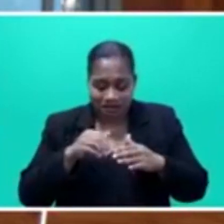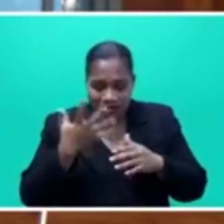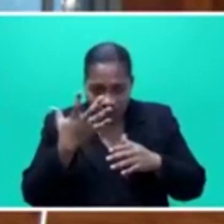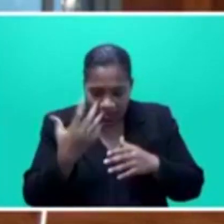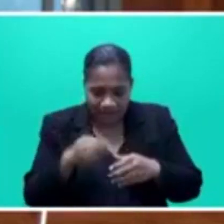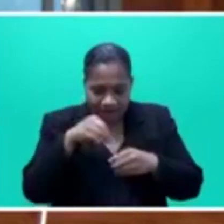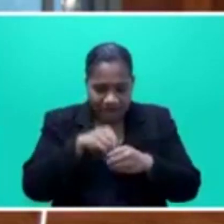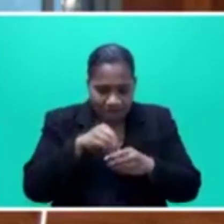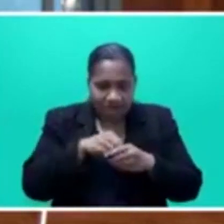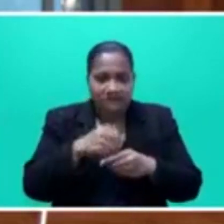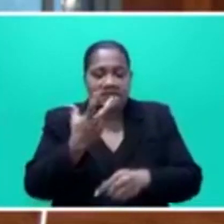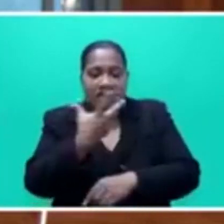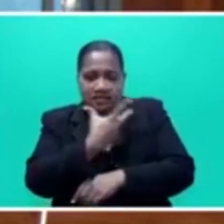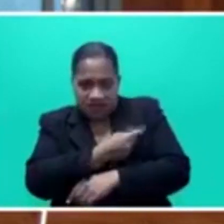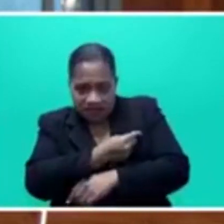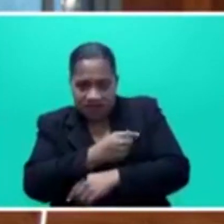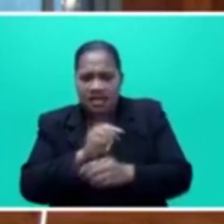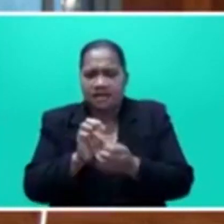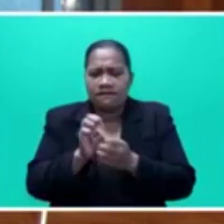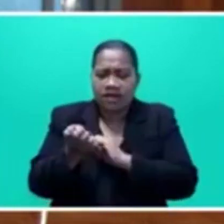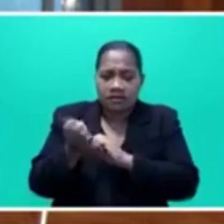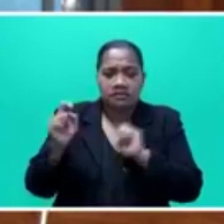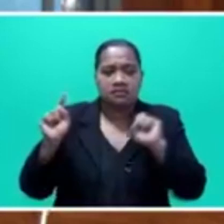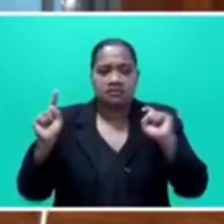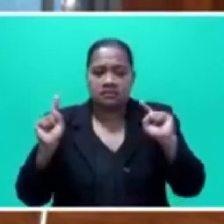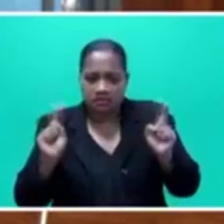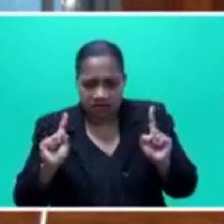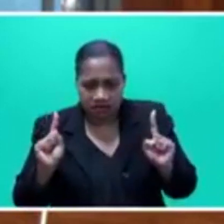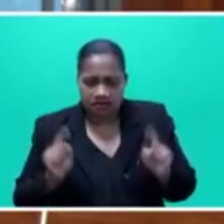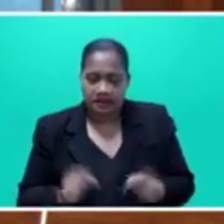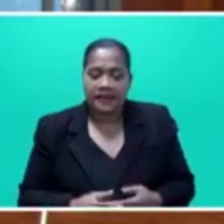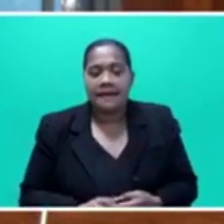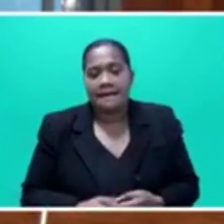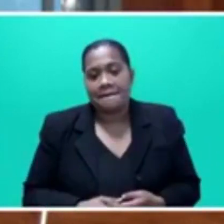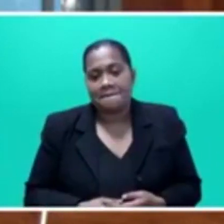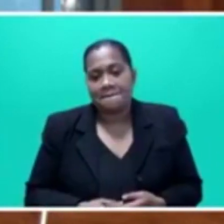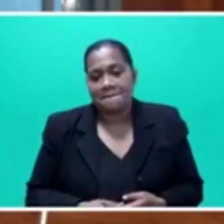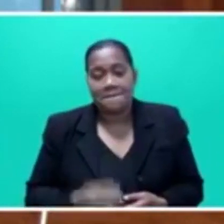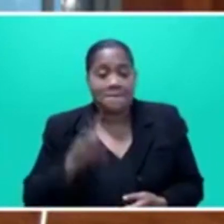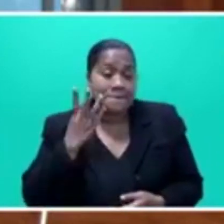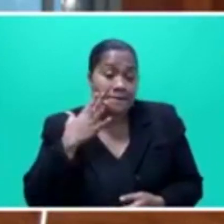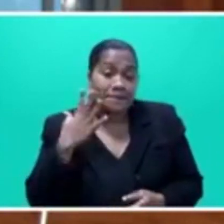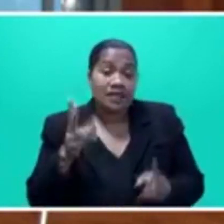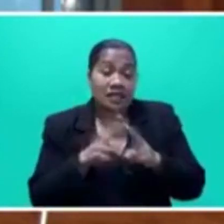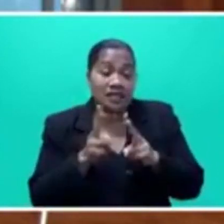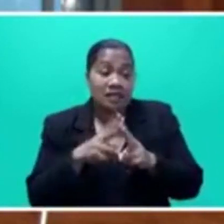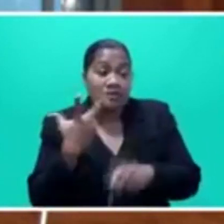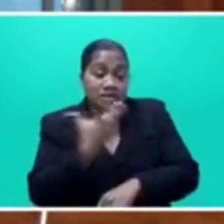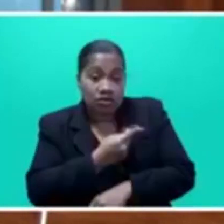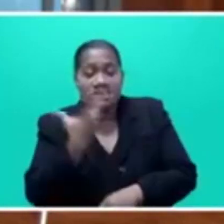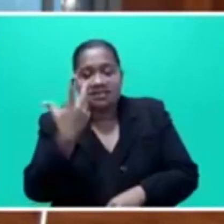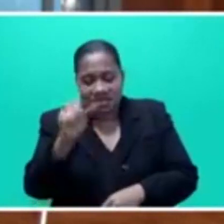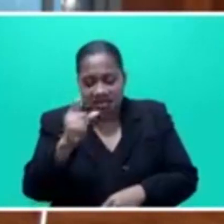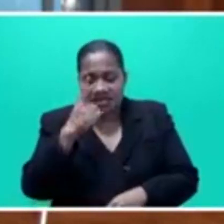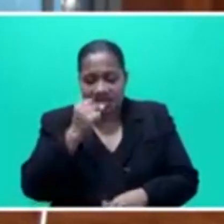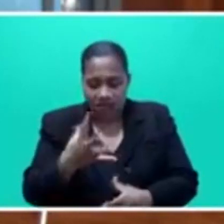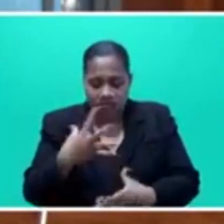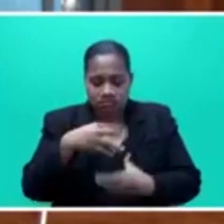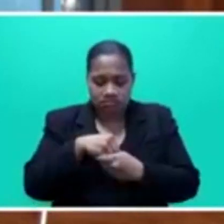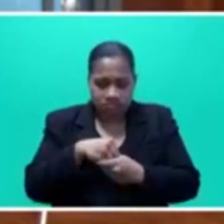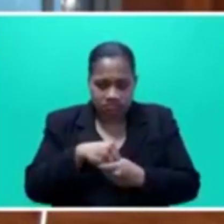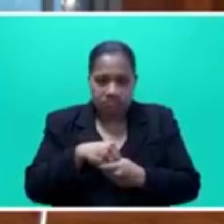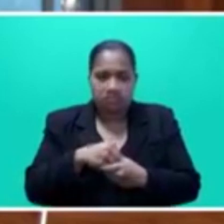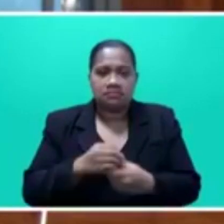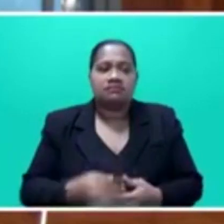the effects thereof. You still, when you have a double dose, you still can get vaccination